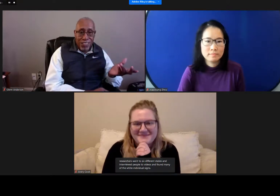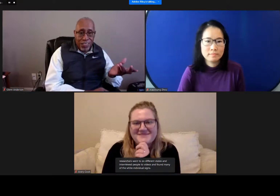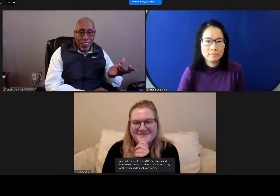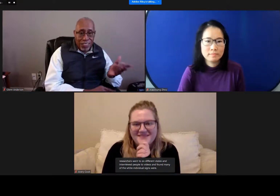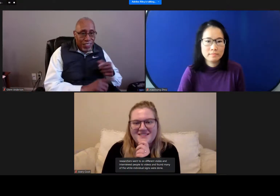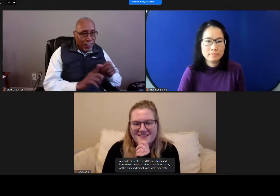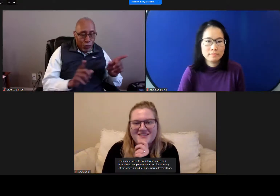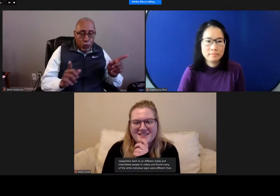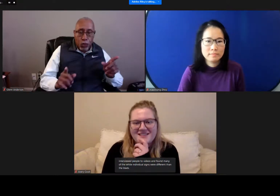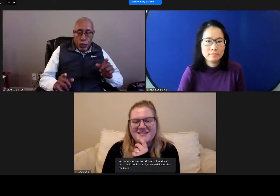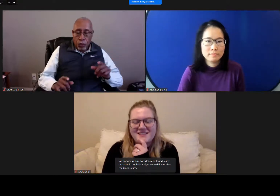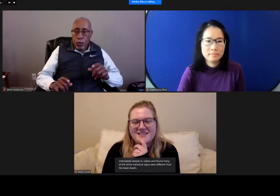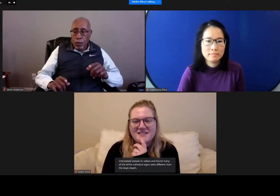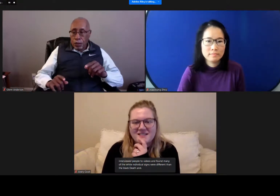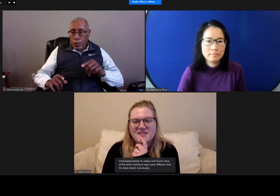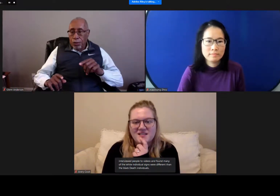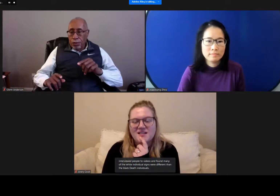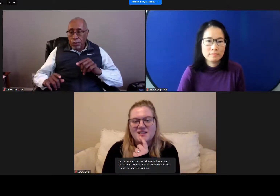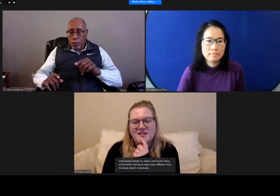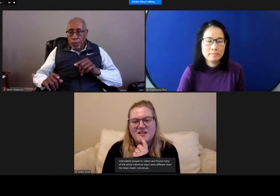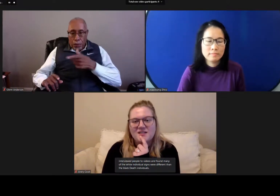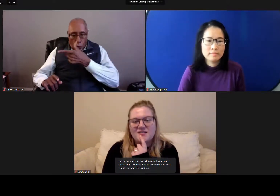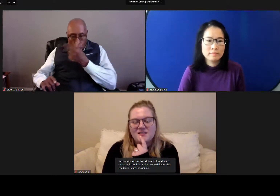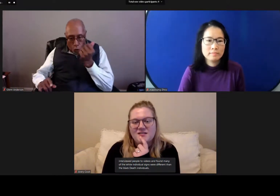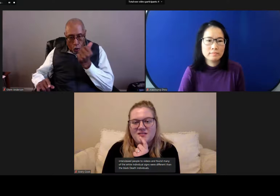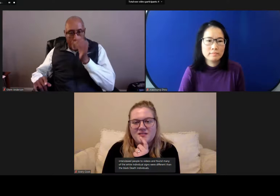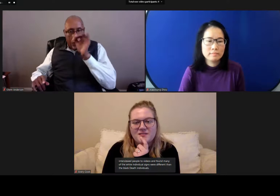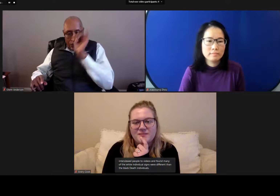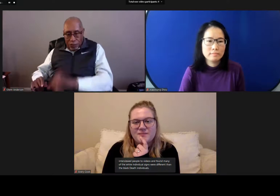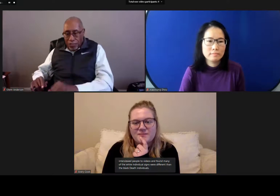were different than the Black deaf individuals.